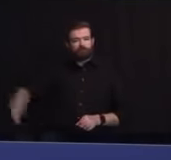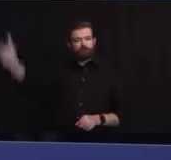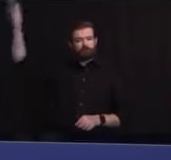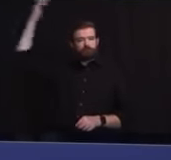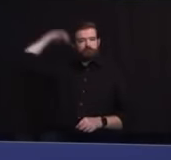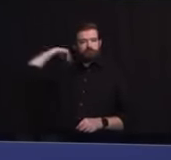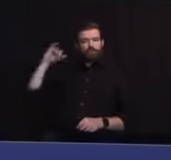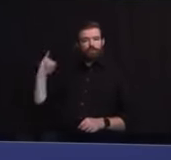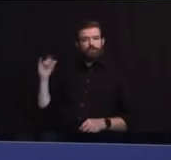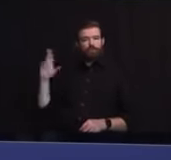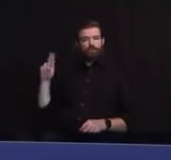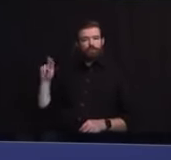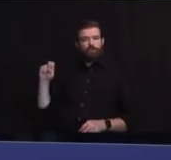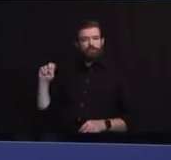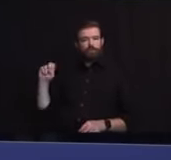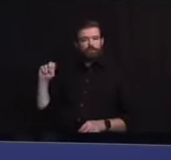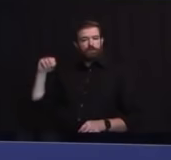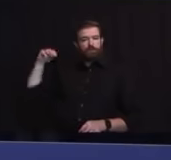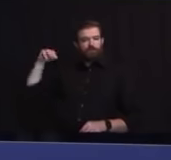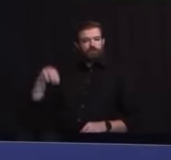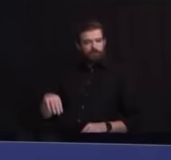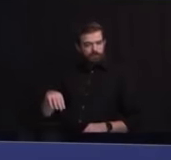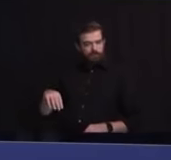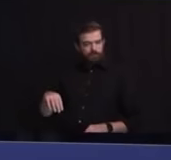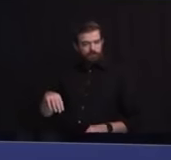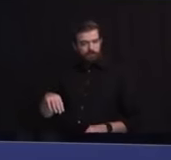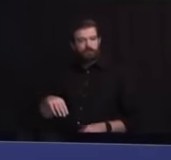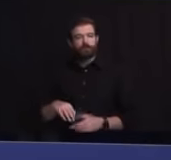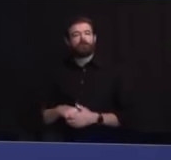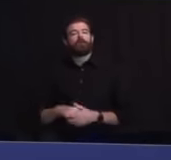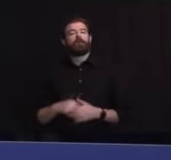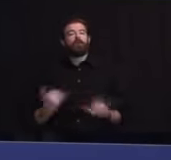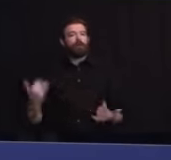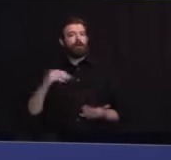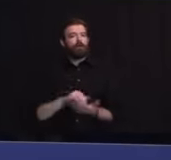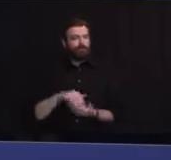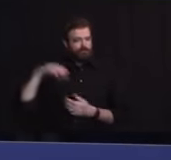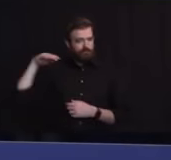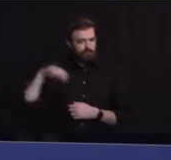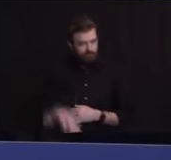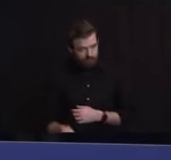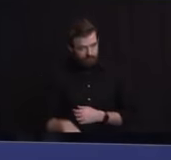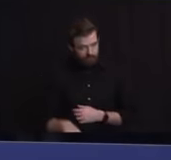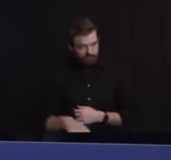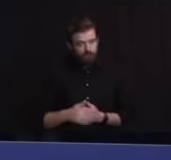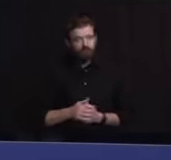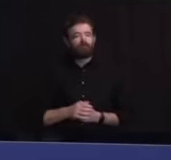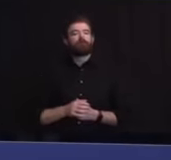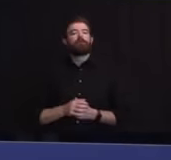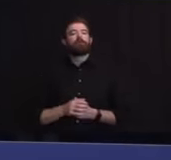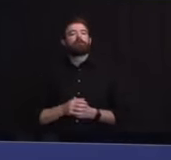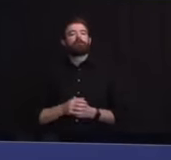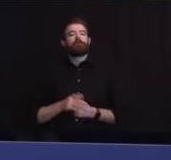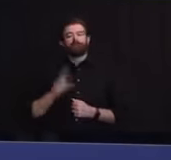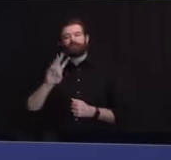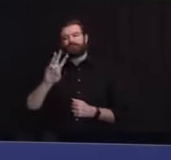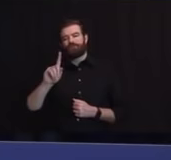325 of our patients are in ICU or critical care, and 61% of the ICU patients are on